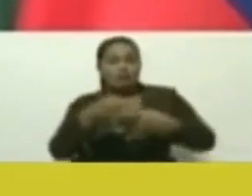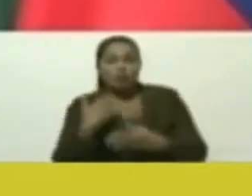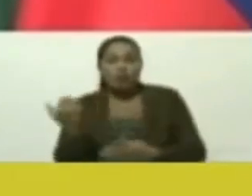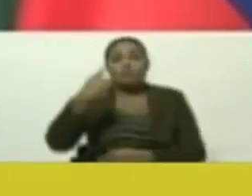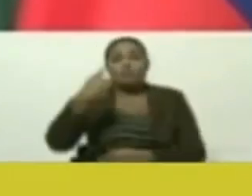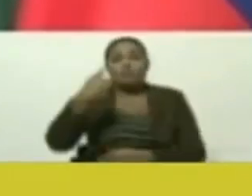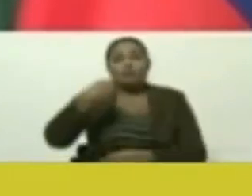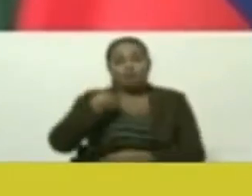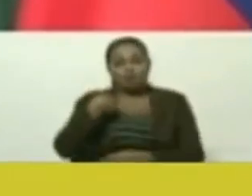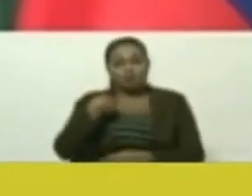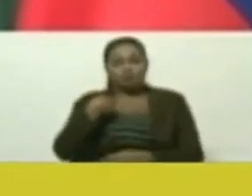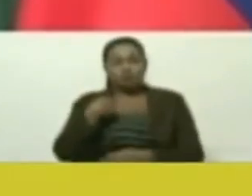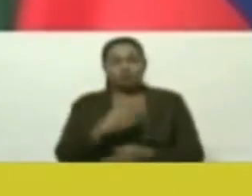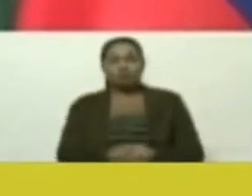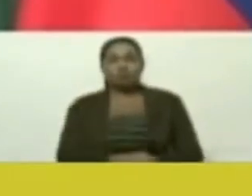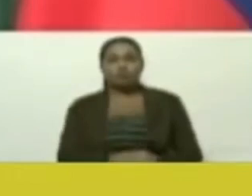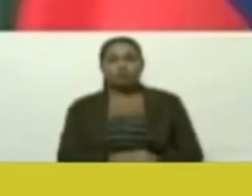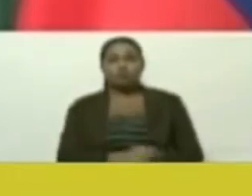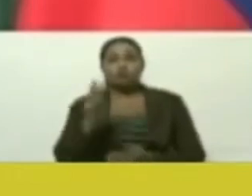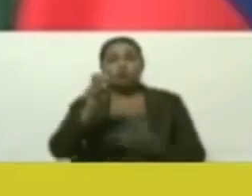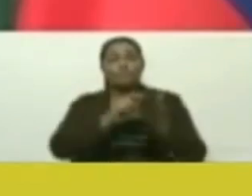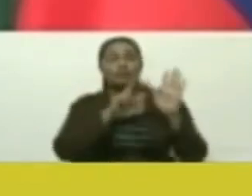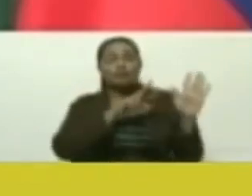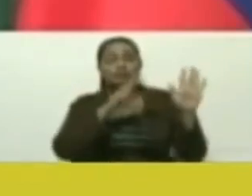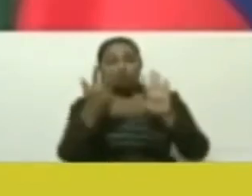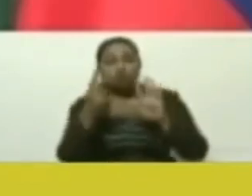invasions, assassination attempts.